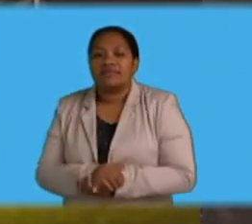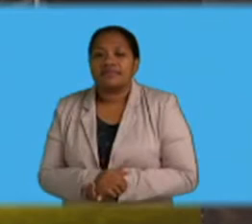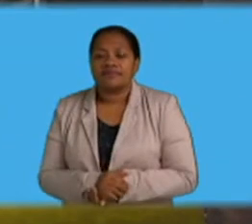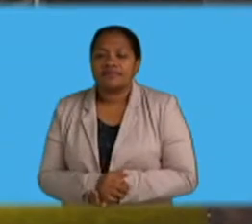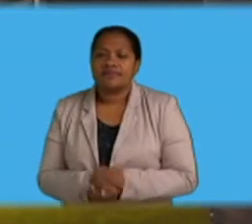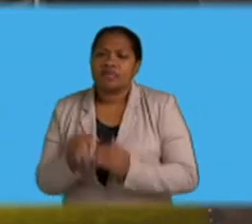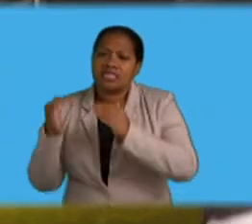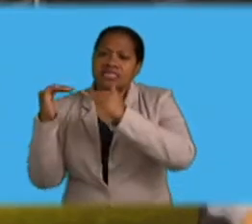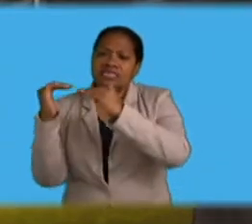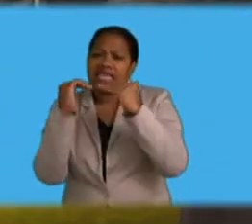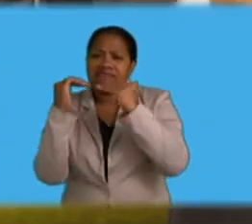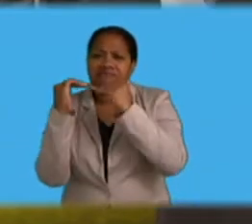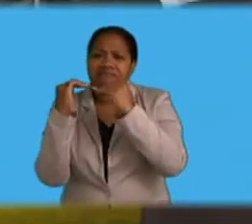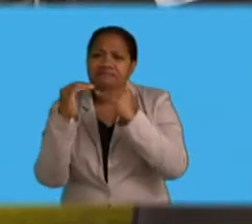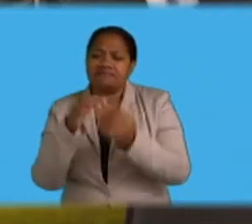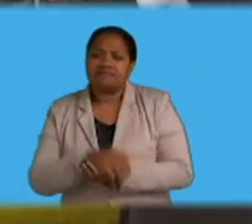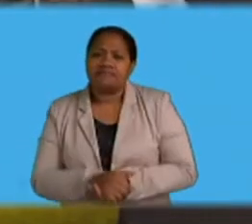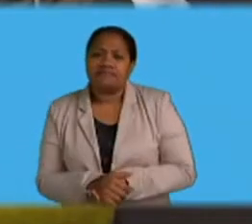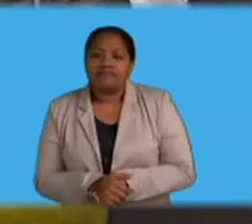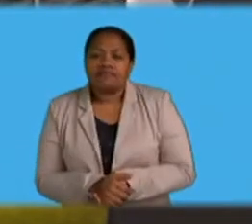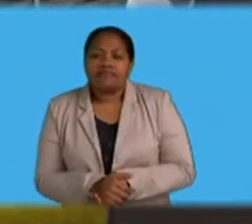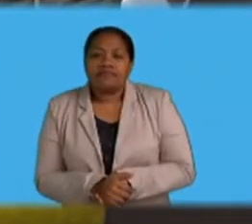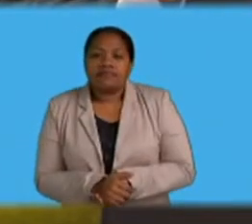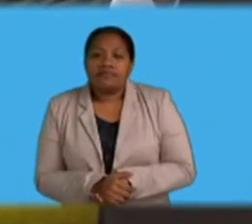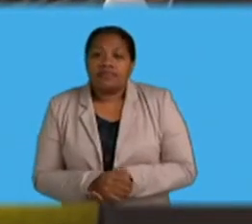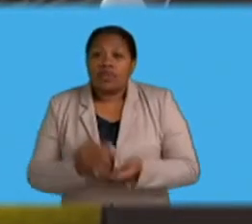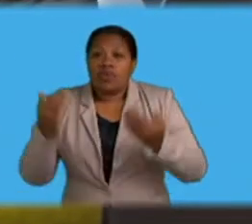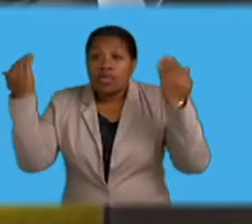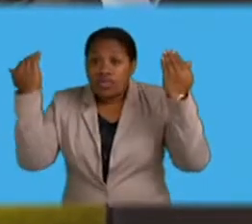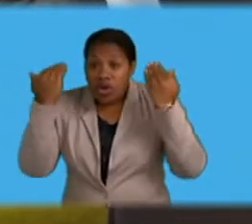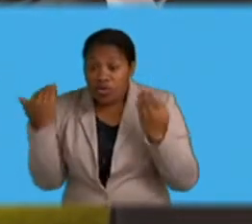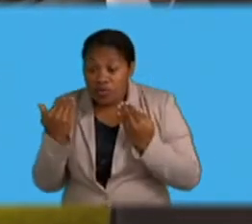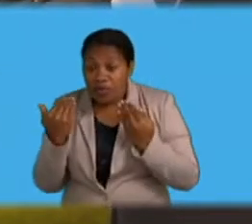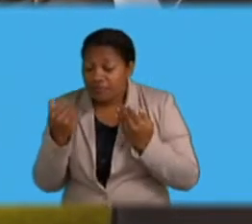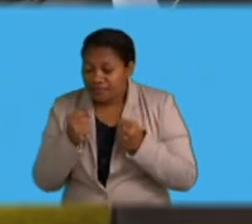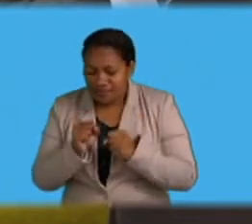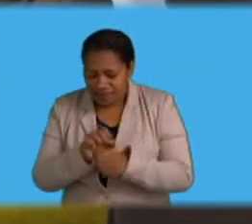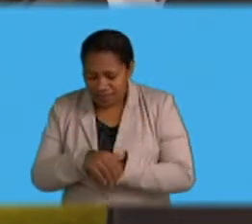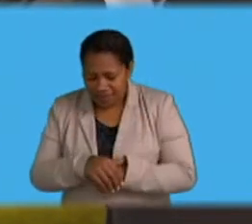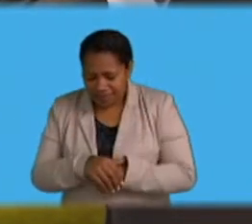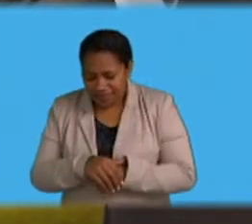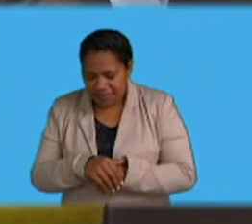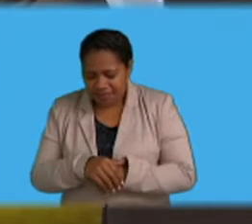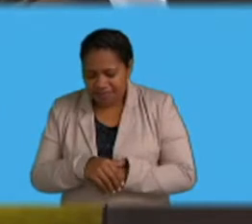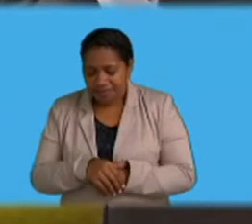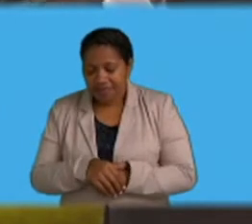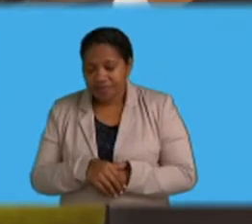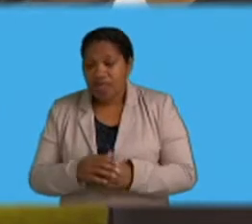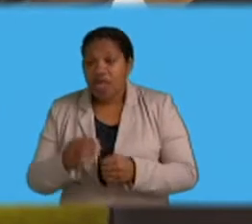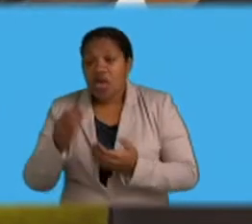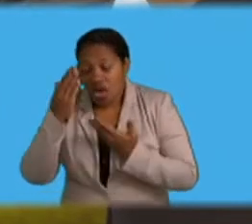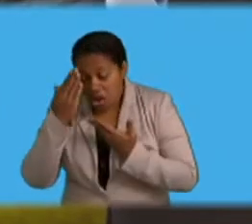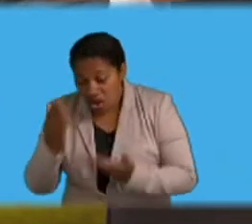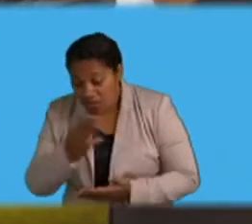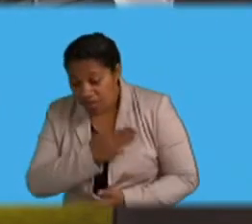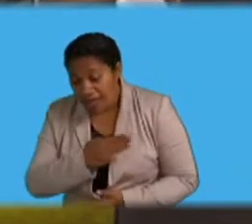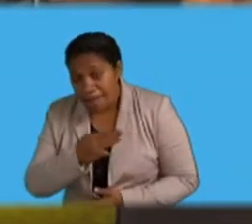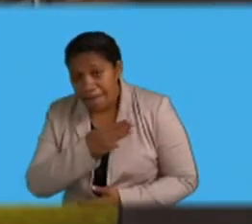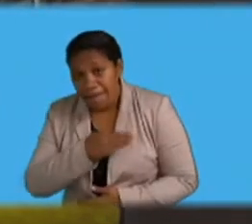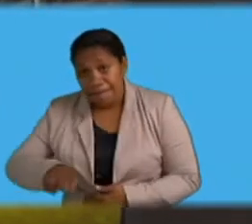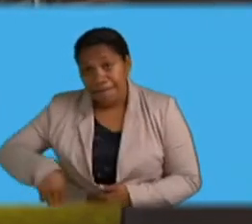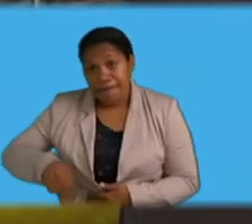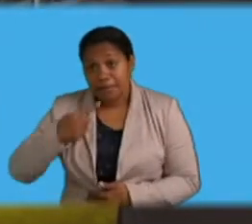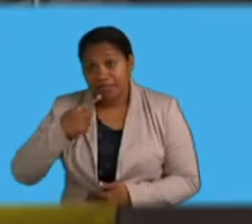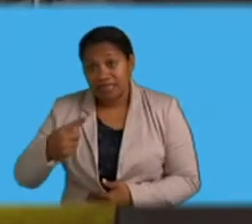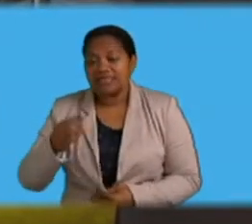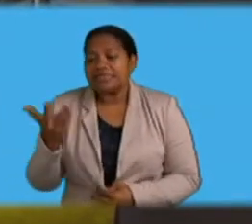standard. What the Honourable Member is saying about some ministries where there have been laxity, I've already said that. Some ministries have dropped